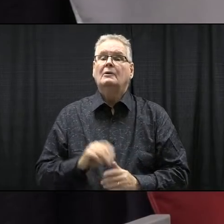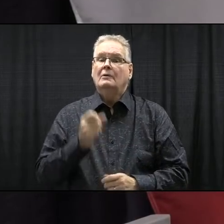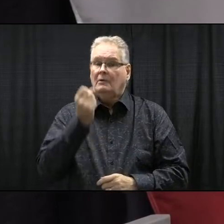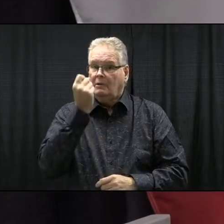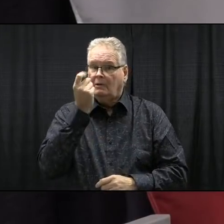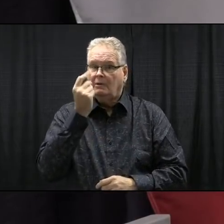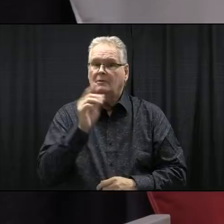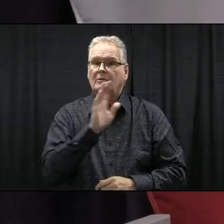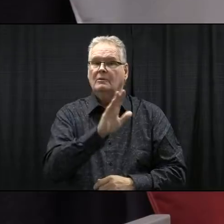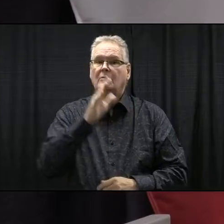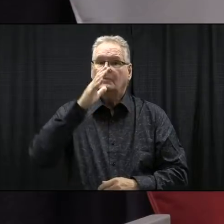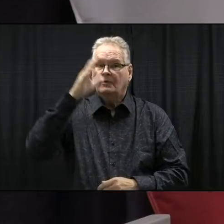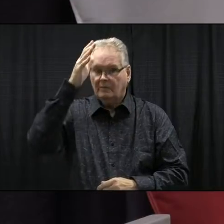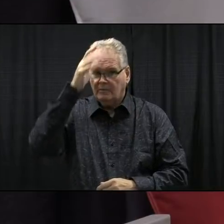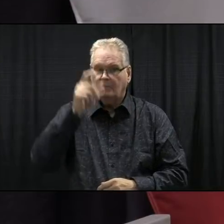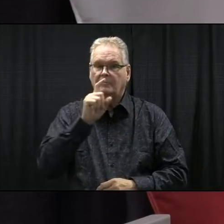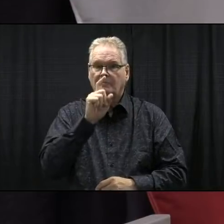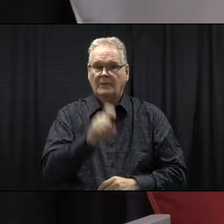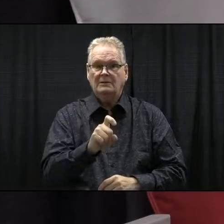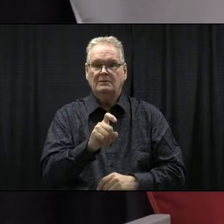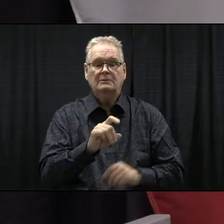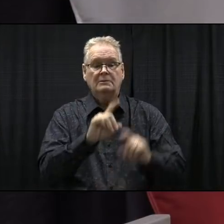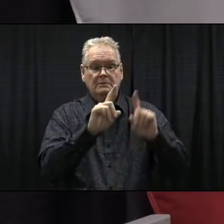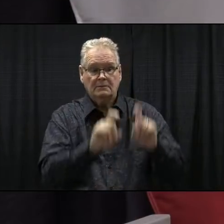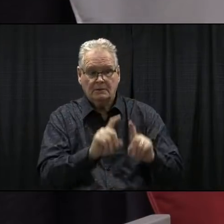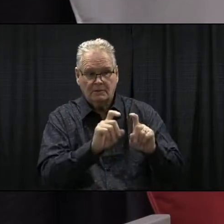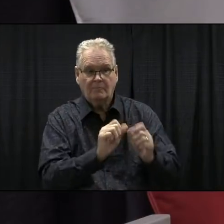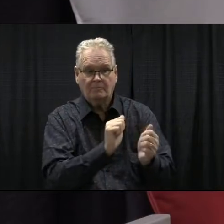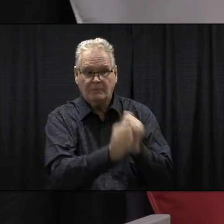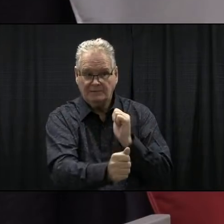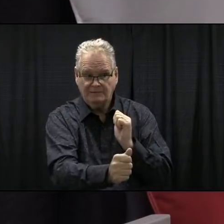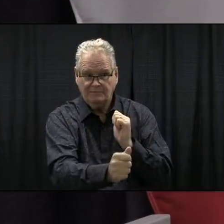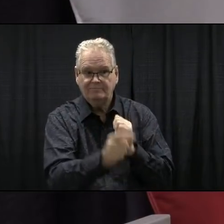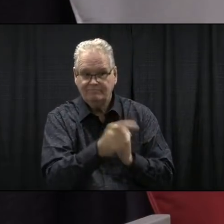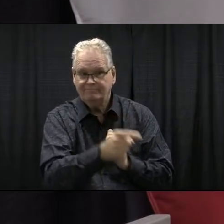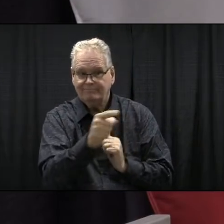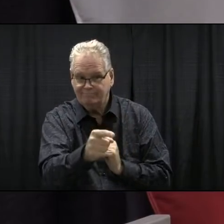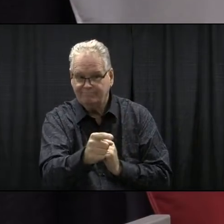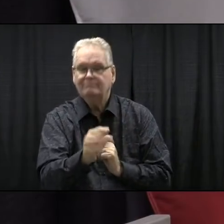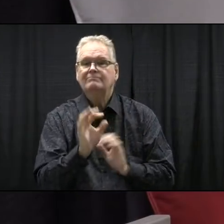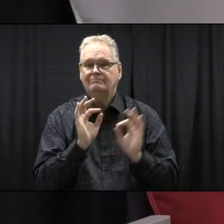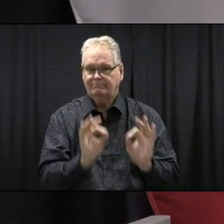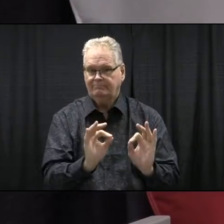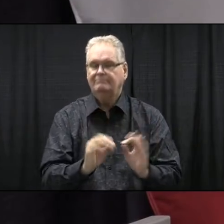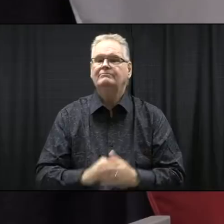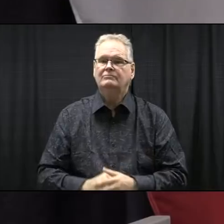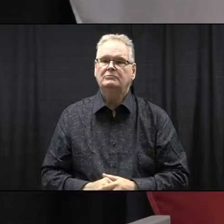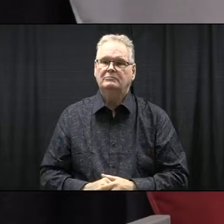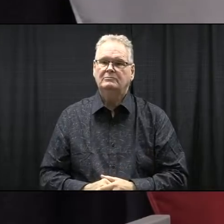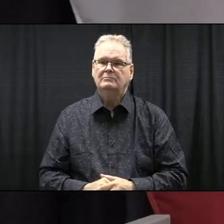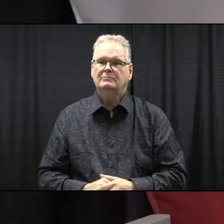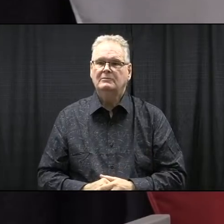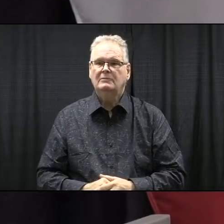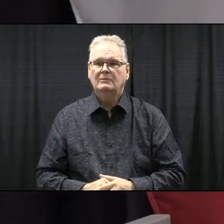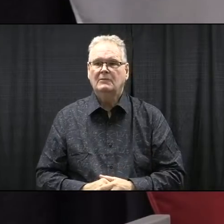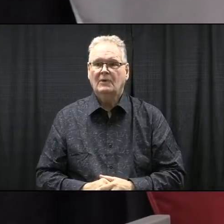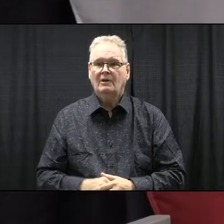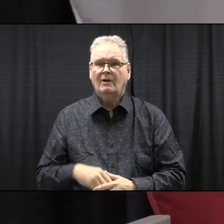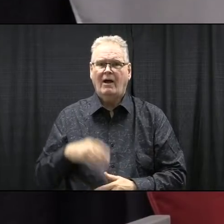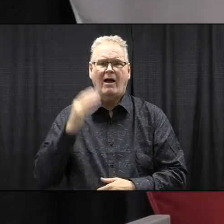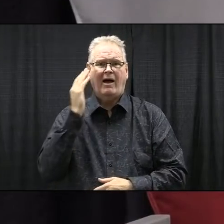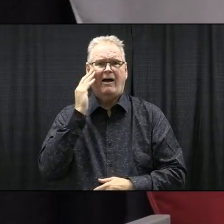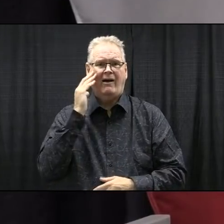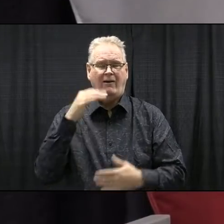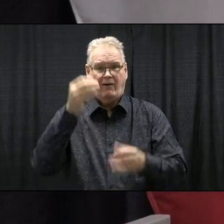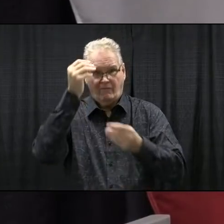and we will have detailed information available on our website shortly to assist. If you have not been vaccinated or have not received